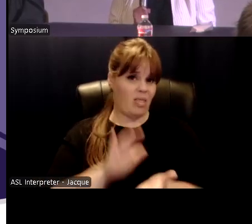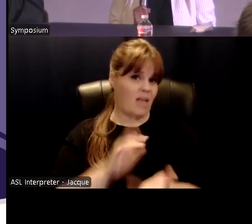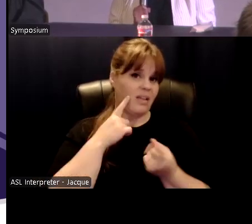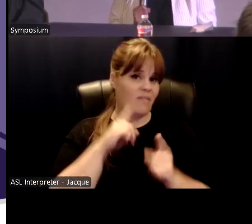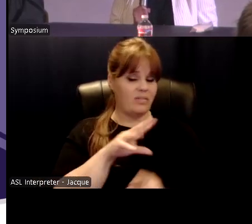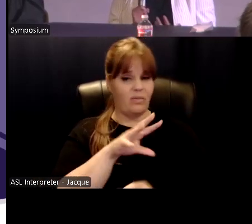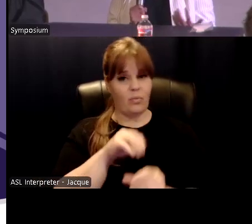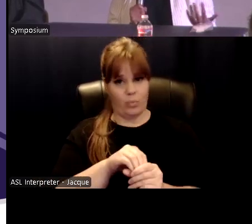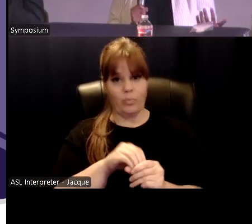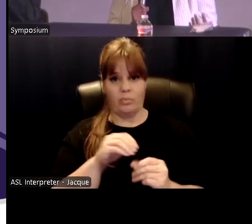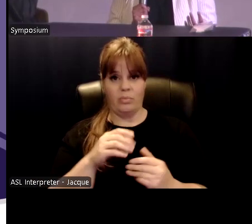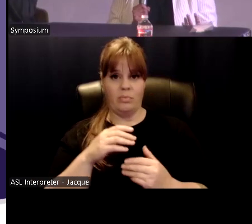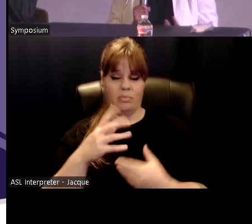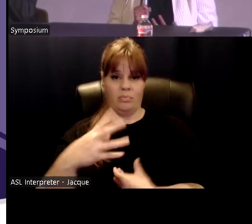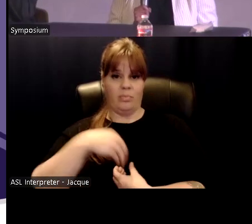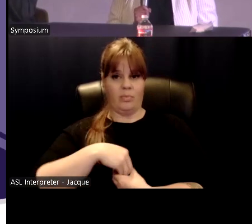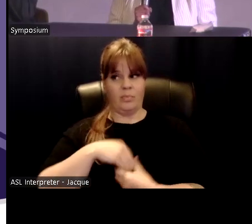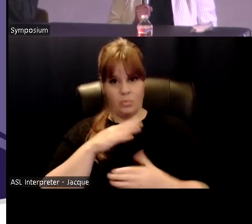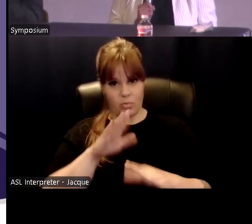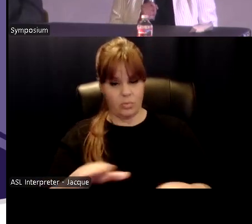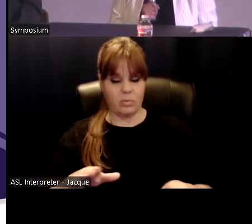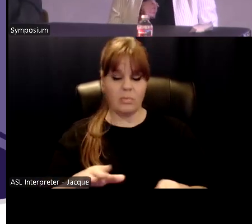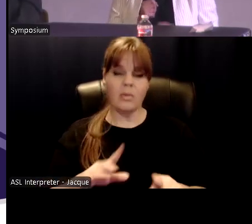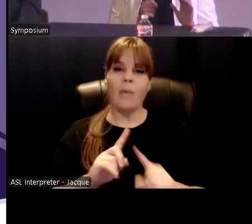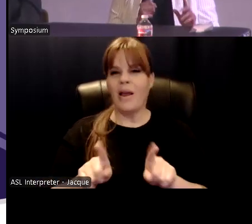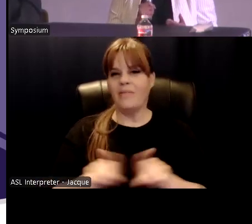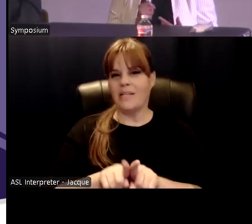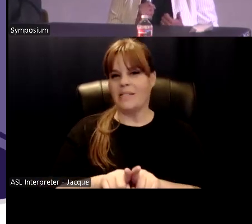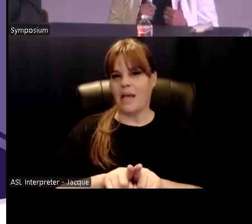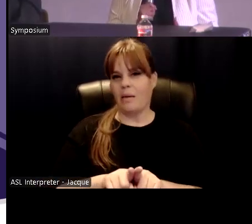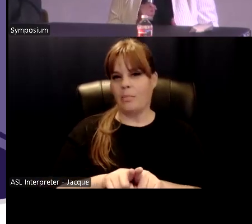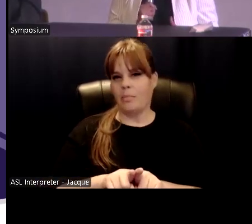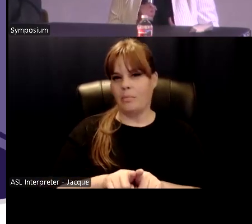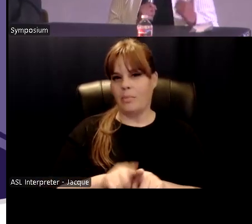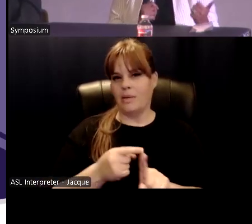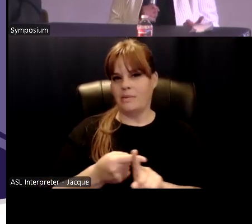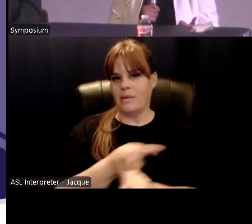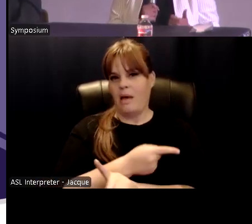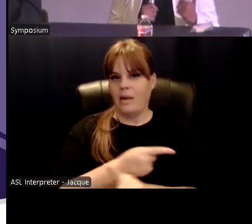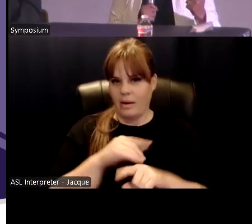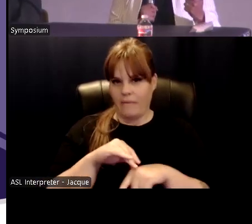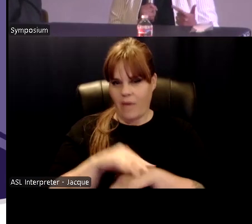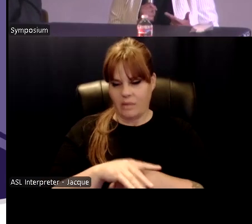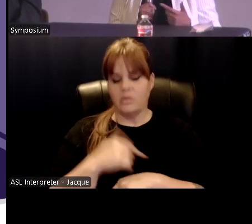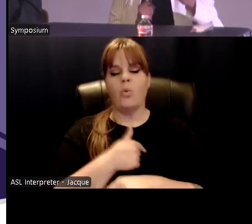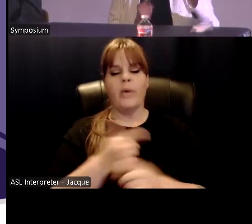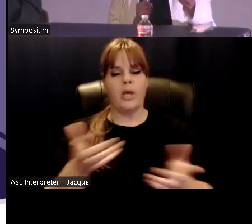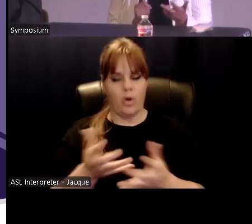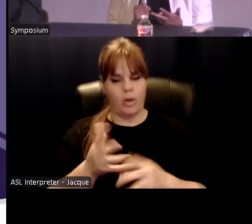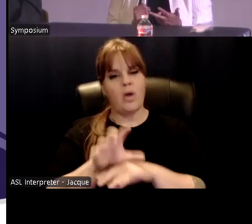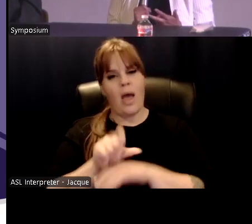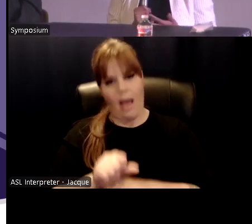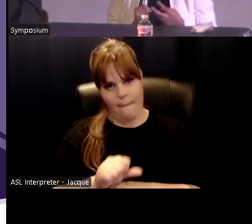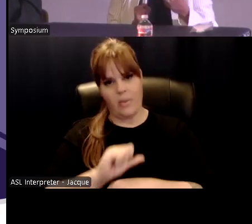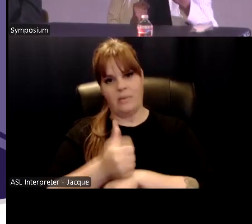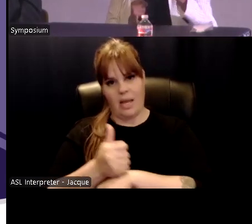and they come with the same amount of side effects. So we really encourage habit setting, sleep,